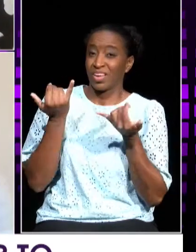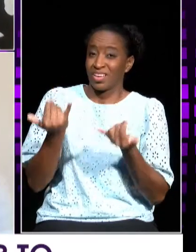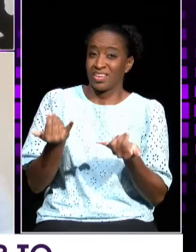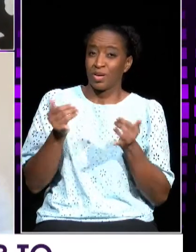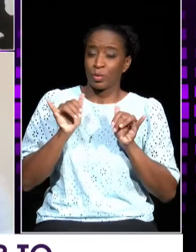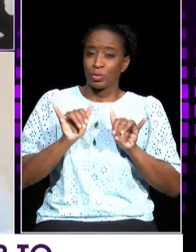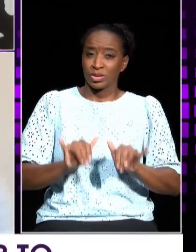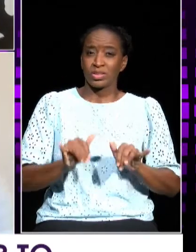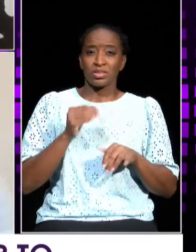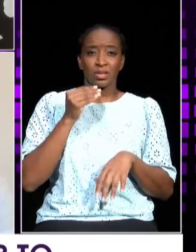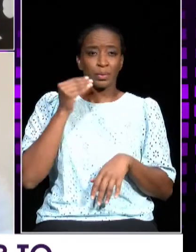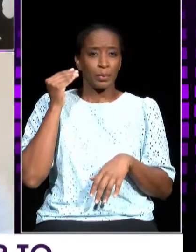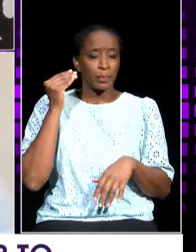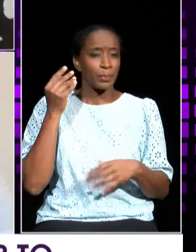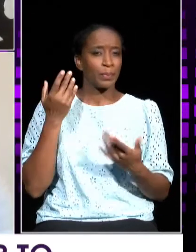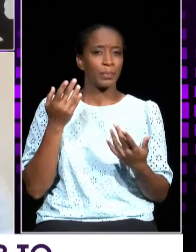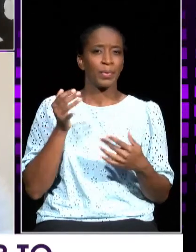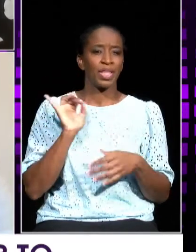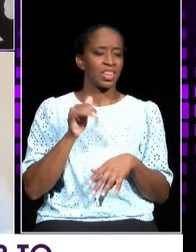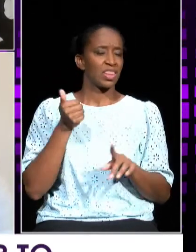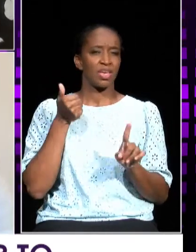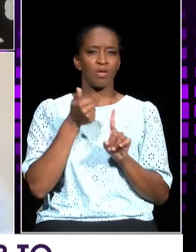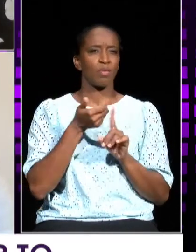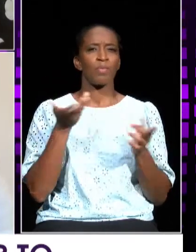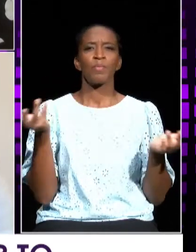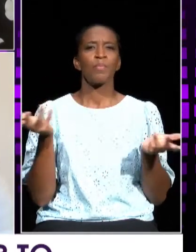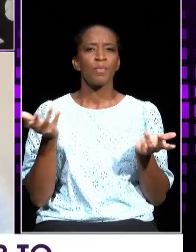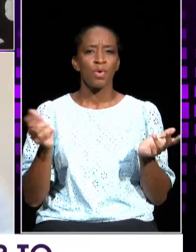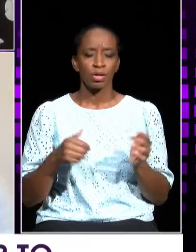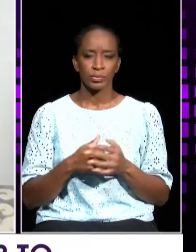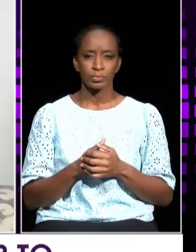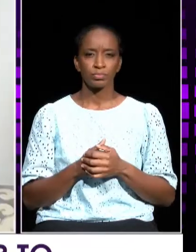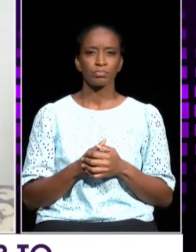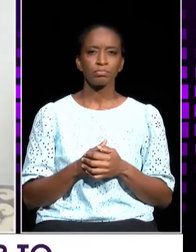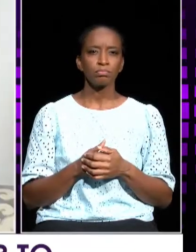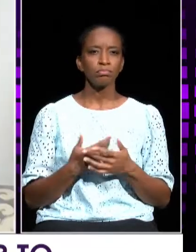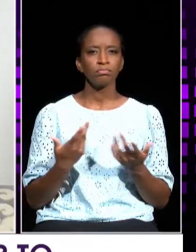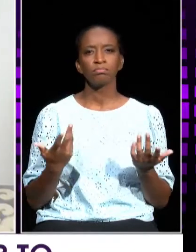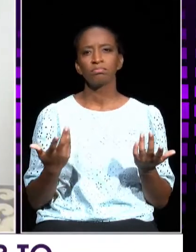Again, it has impacted them significantly